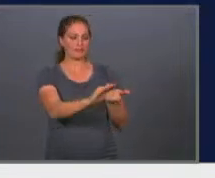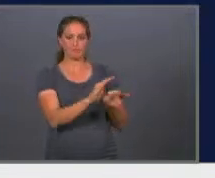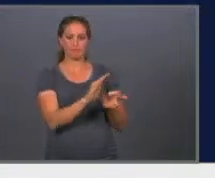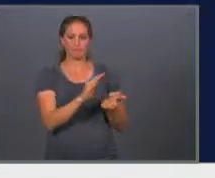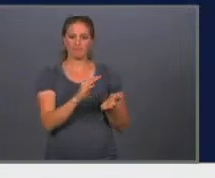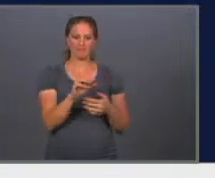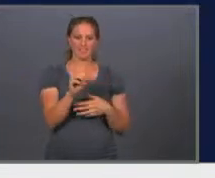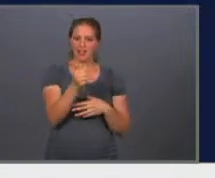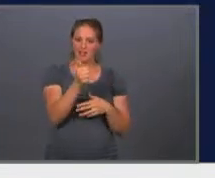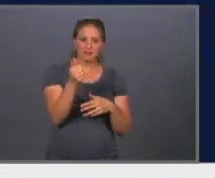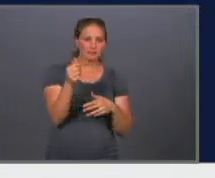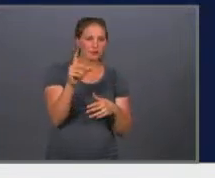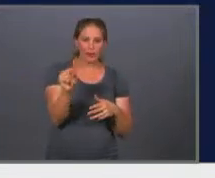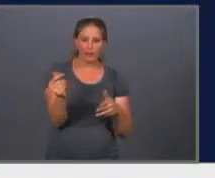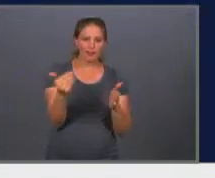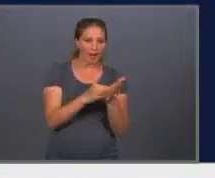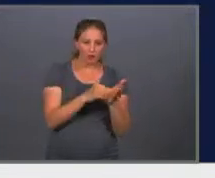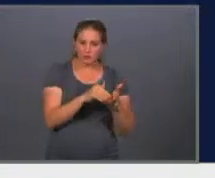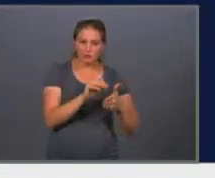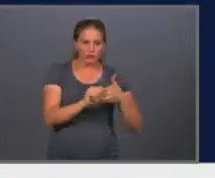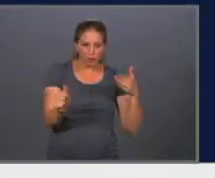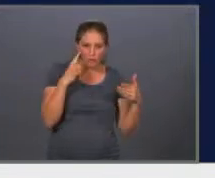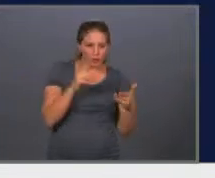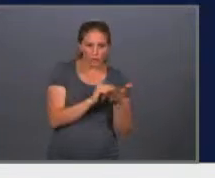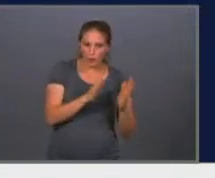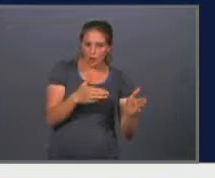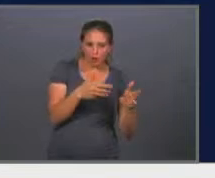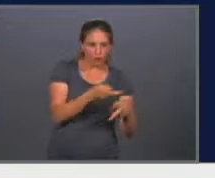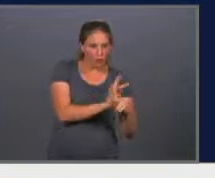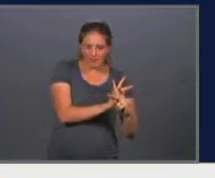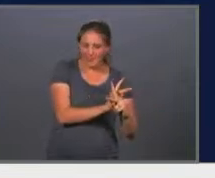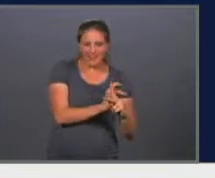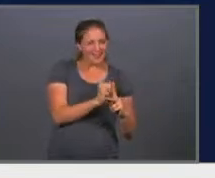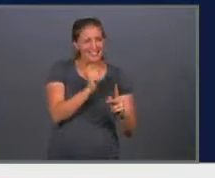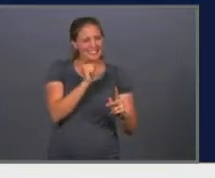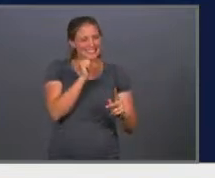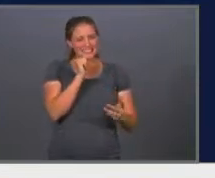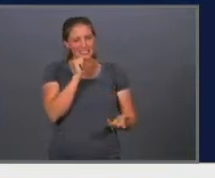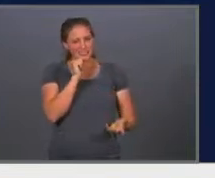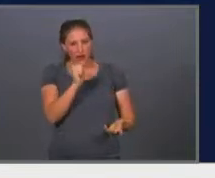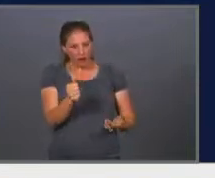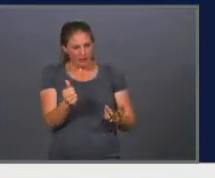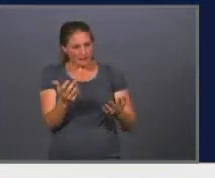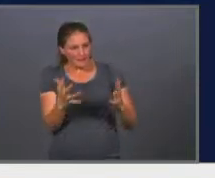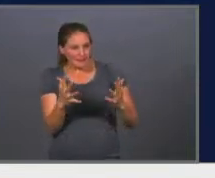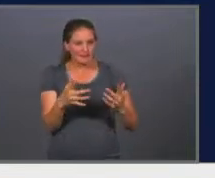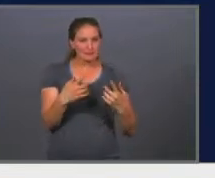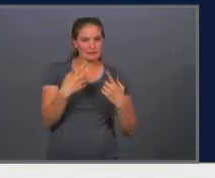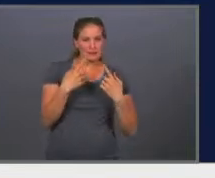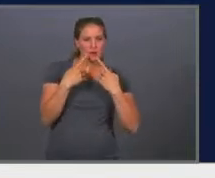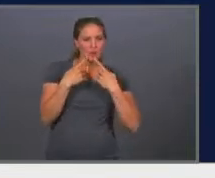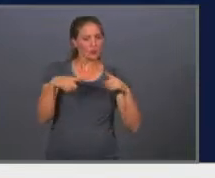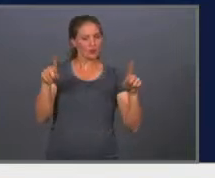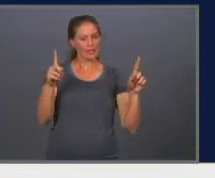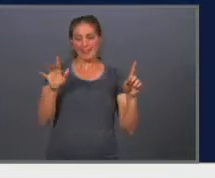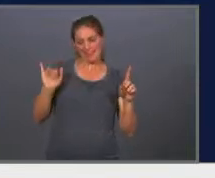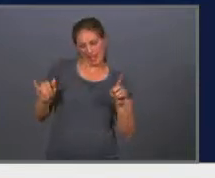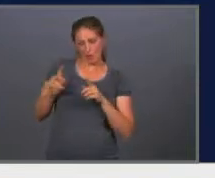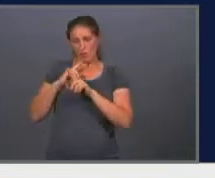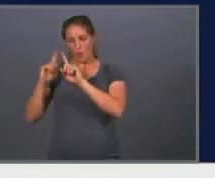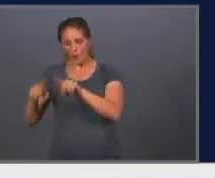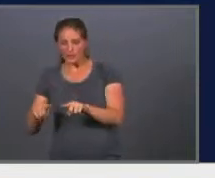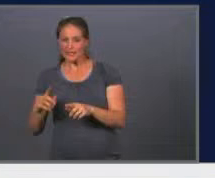is not a plan to fix rising costs. And there's even provisions in that particular executive order that